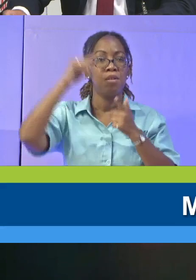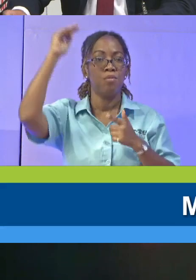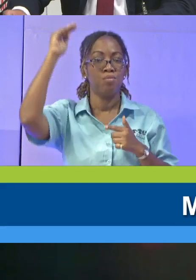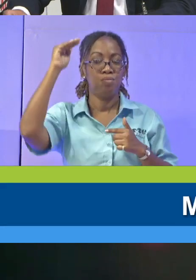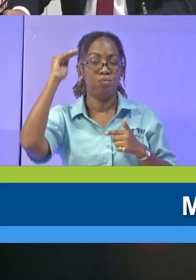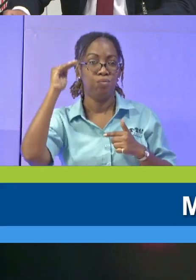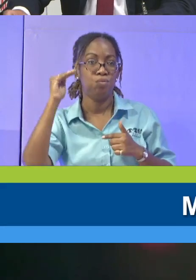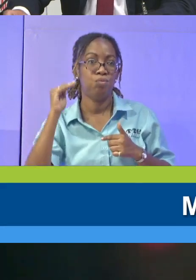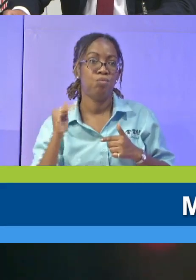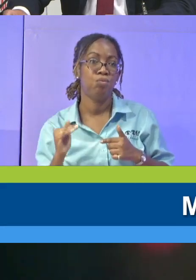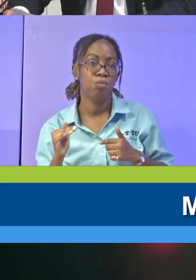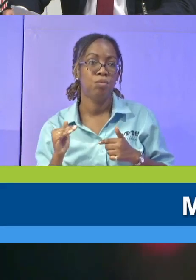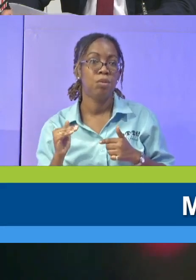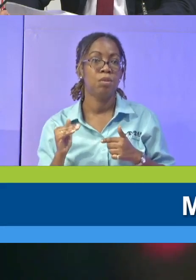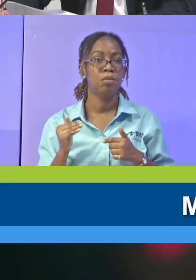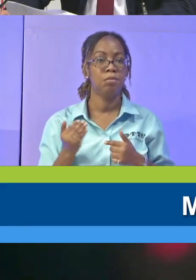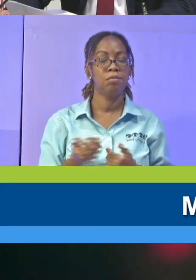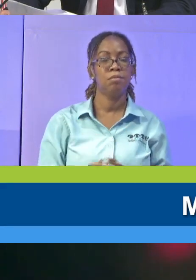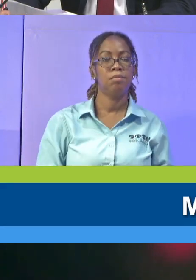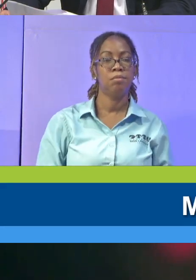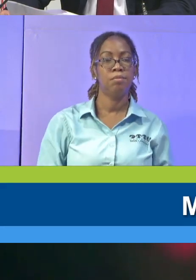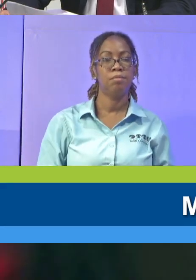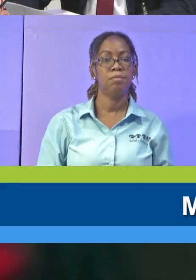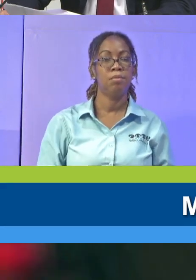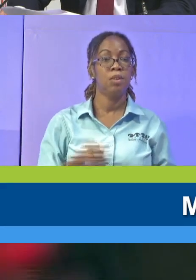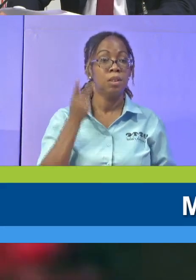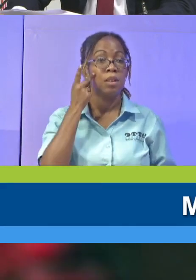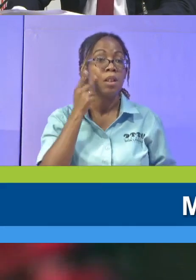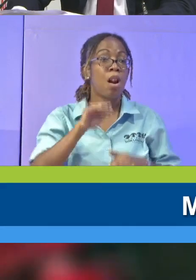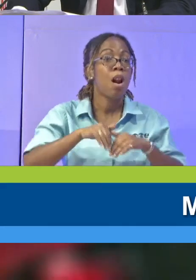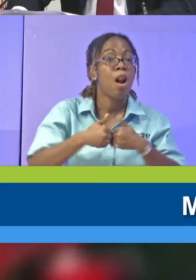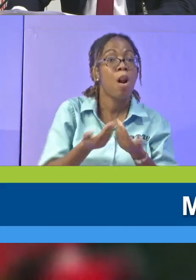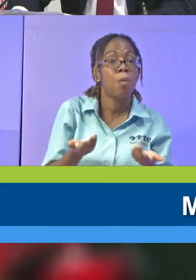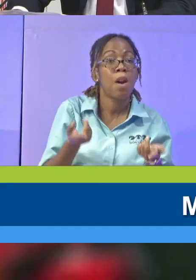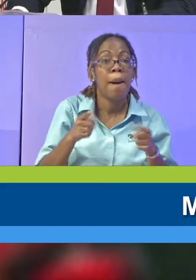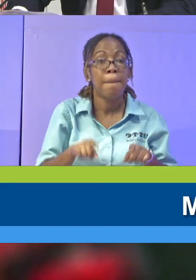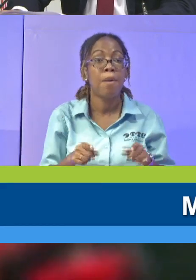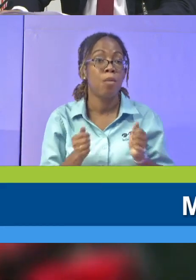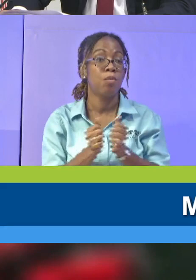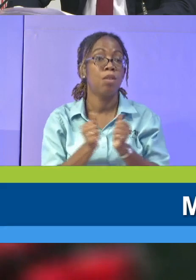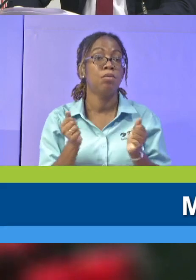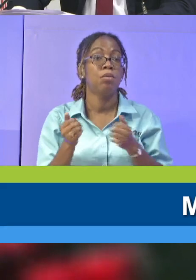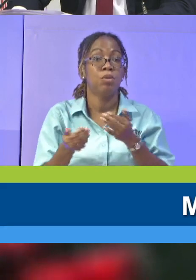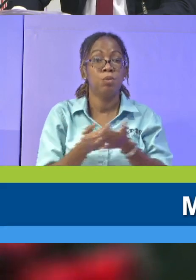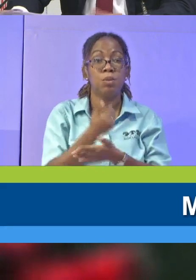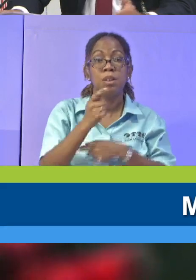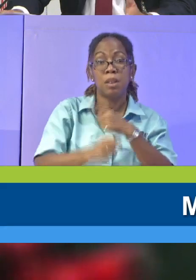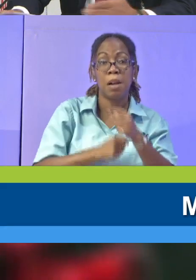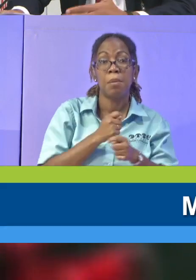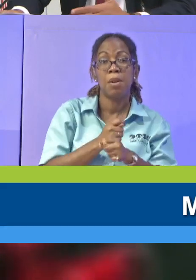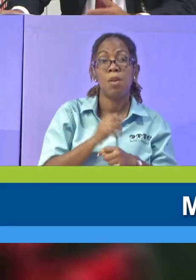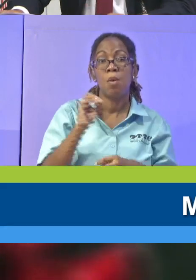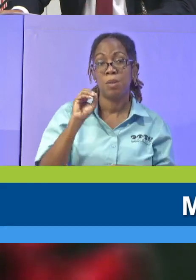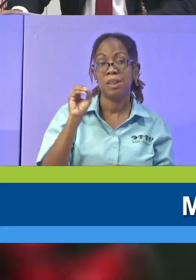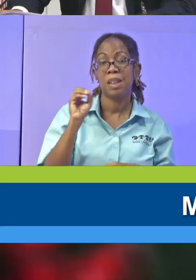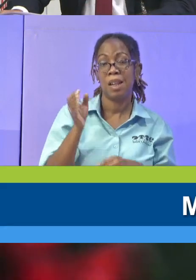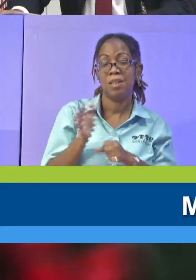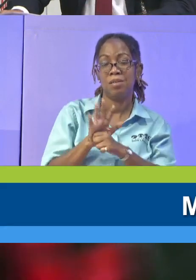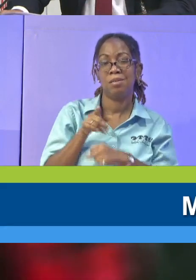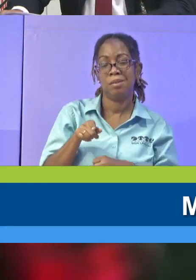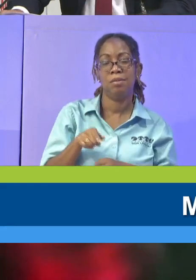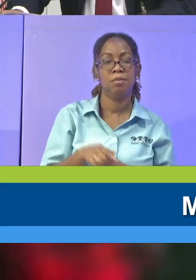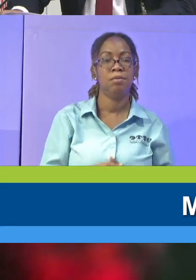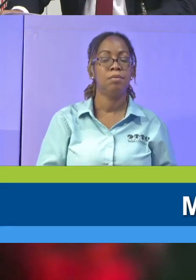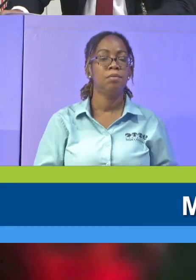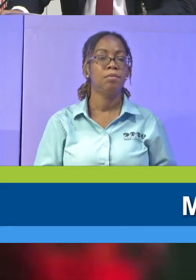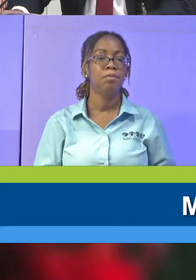generally a good sign, and we'll see how that at least that takes over into Trinidad, and